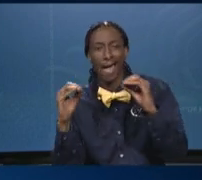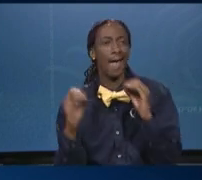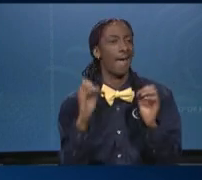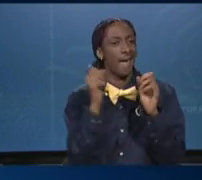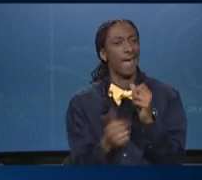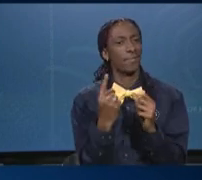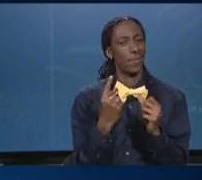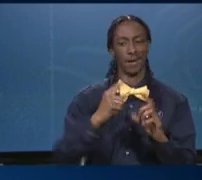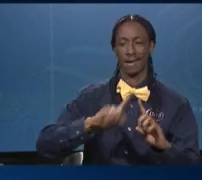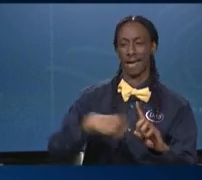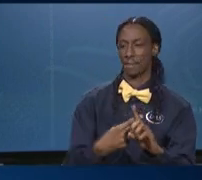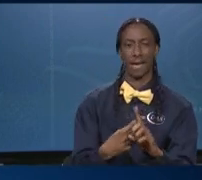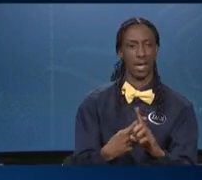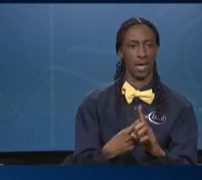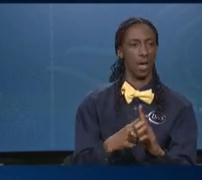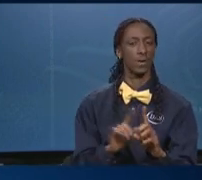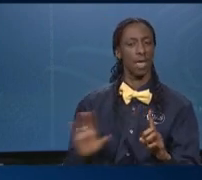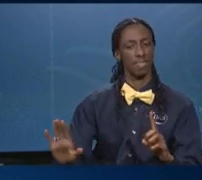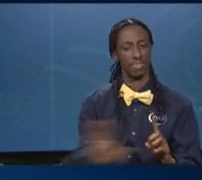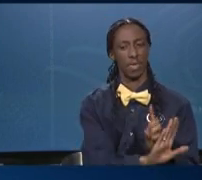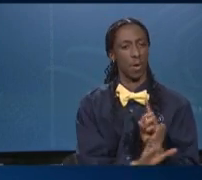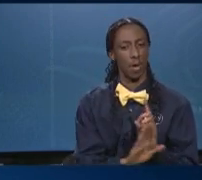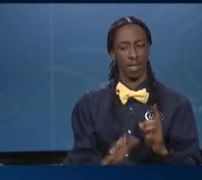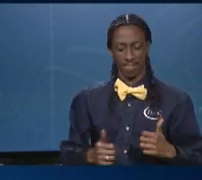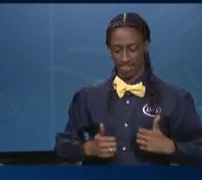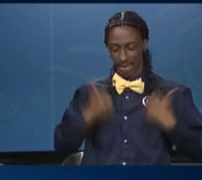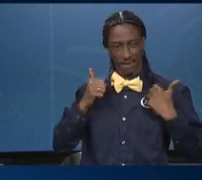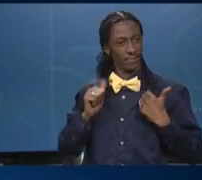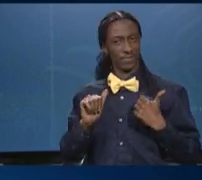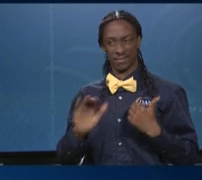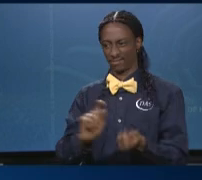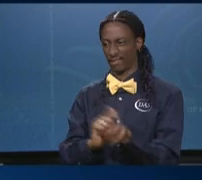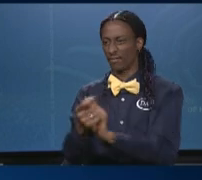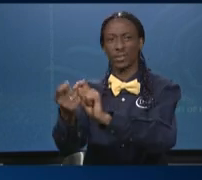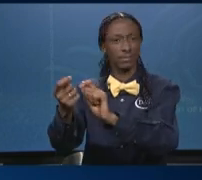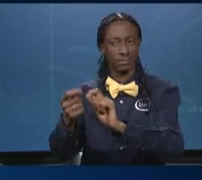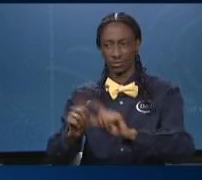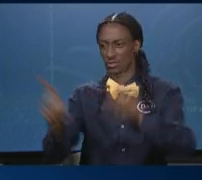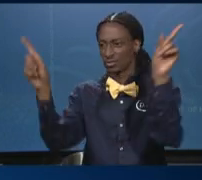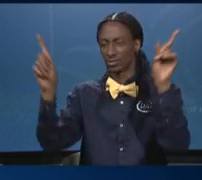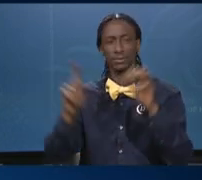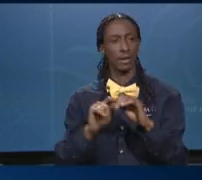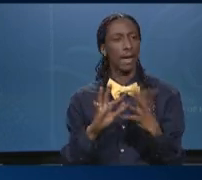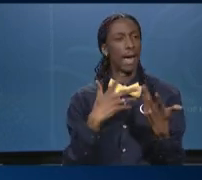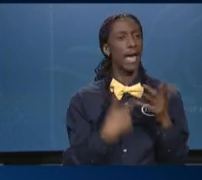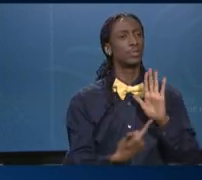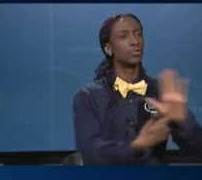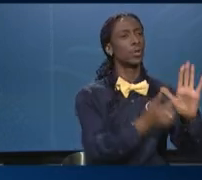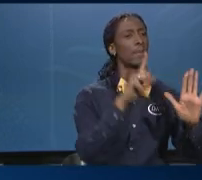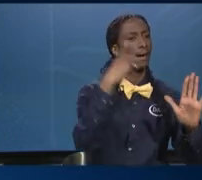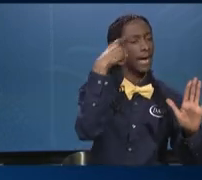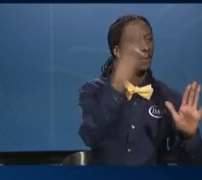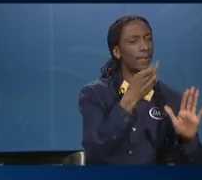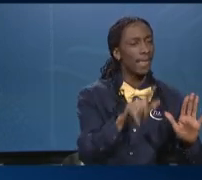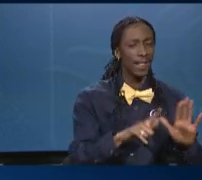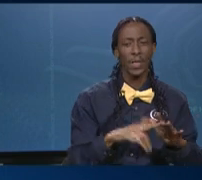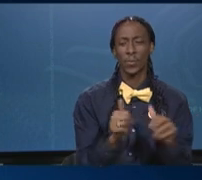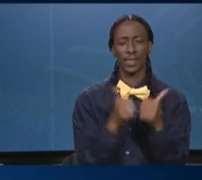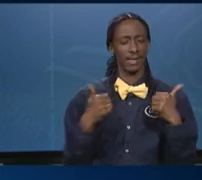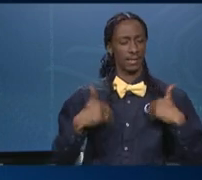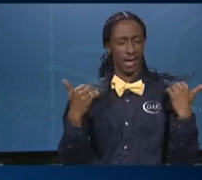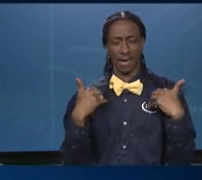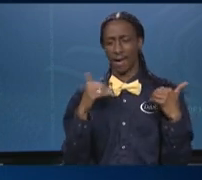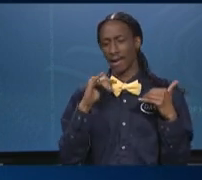the difference it made in people's lives. And showing up on the Hill with, you know, young children with disabilities, with families, we